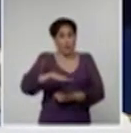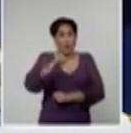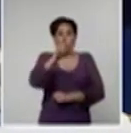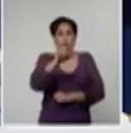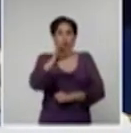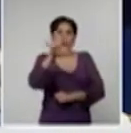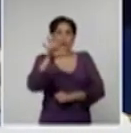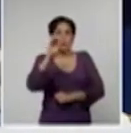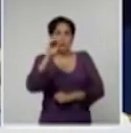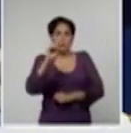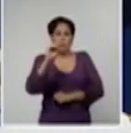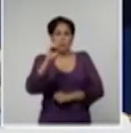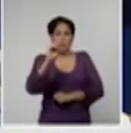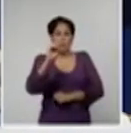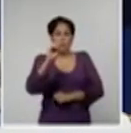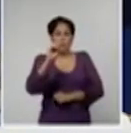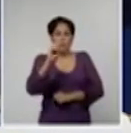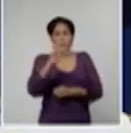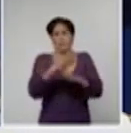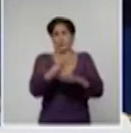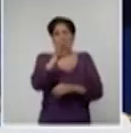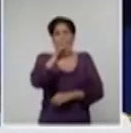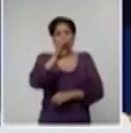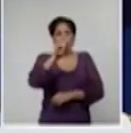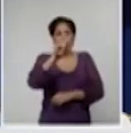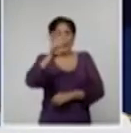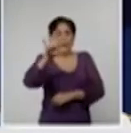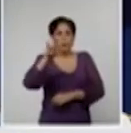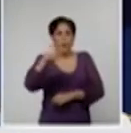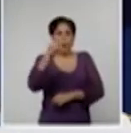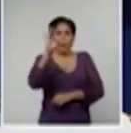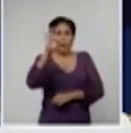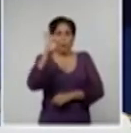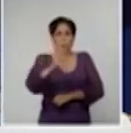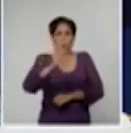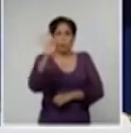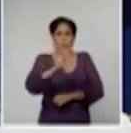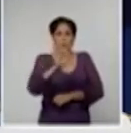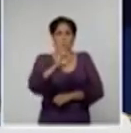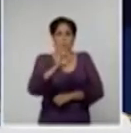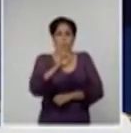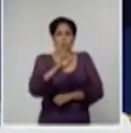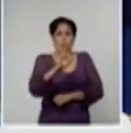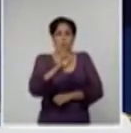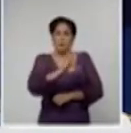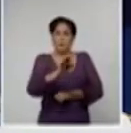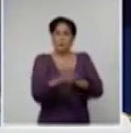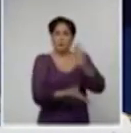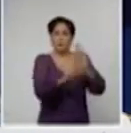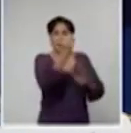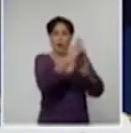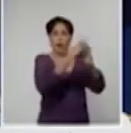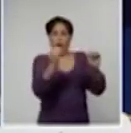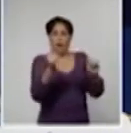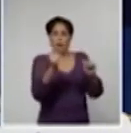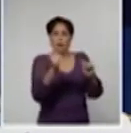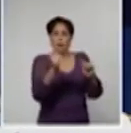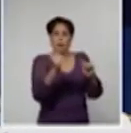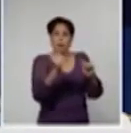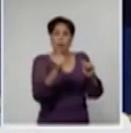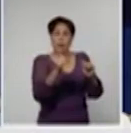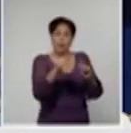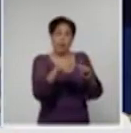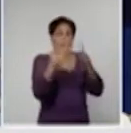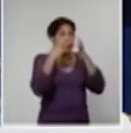1.8% of all confirmed cases. 41 of the 42 patients, that